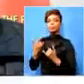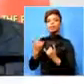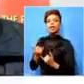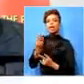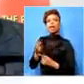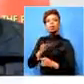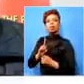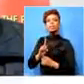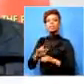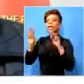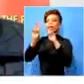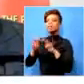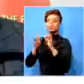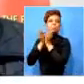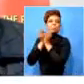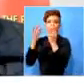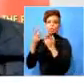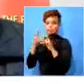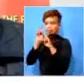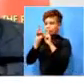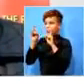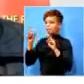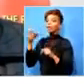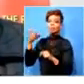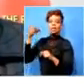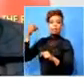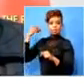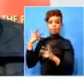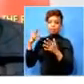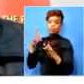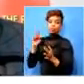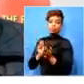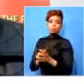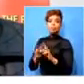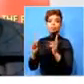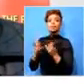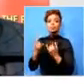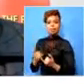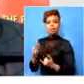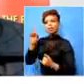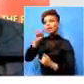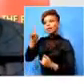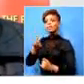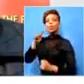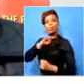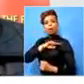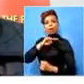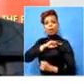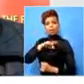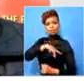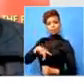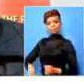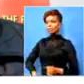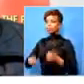other proclamations have been signed previously. The question can also be asked, why didn't the president sign that proclamation